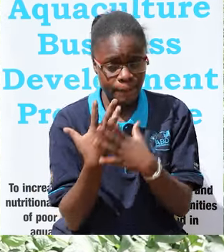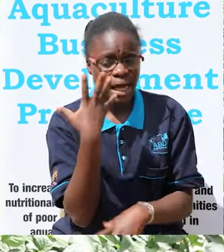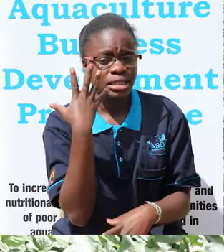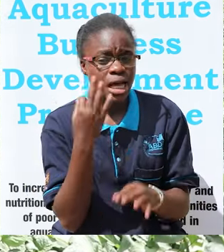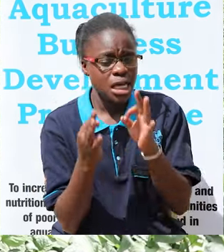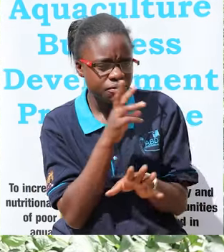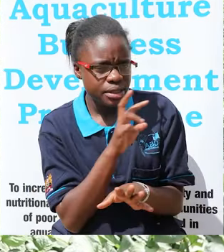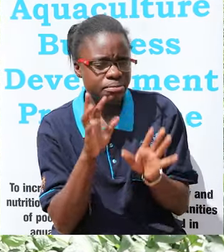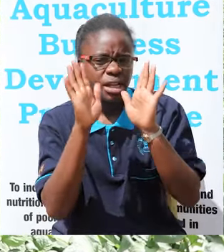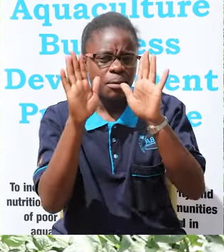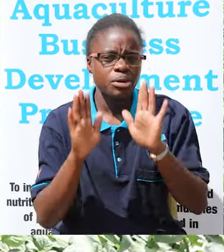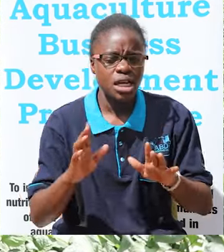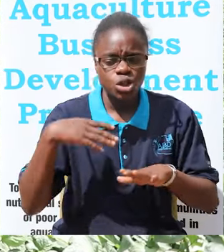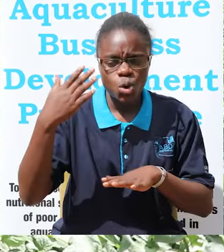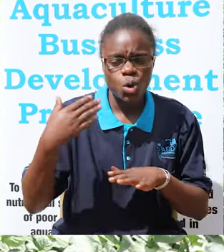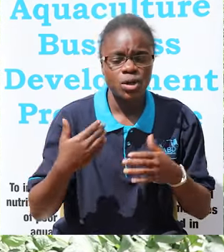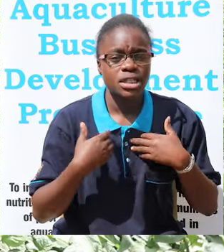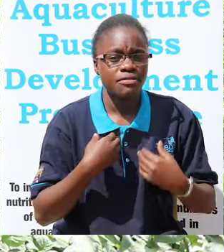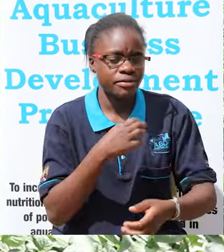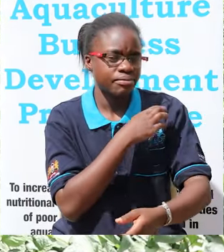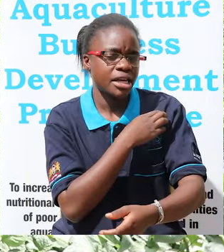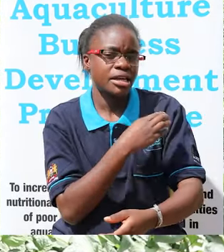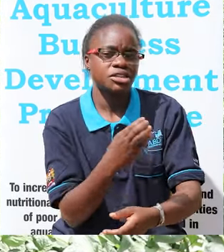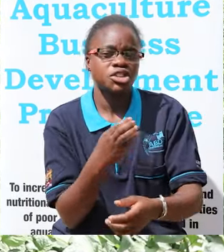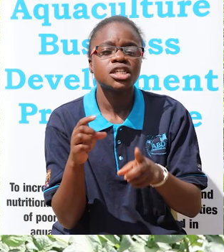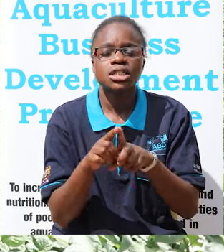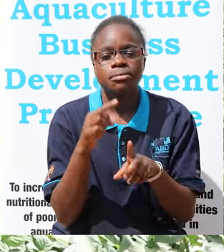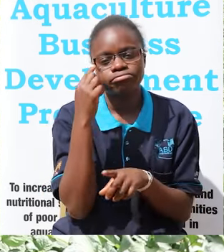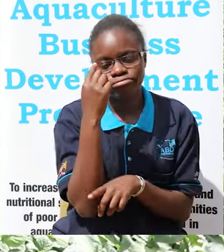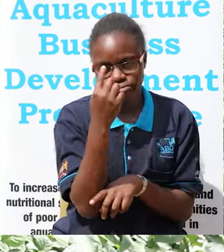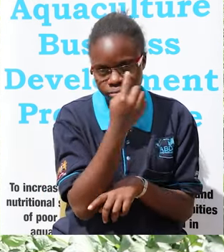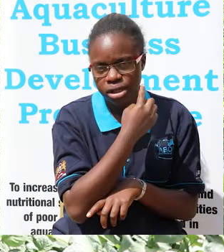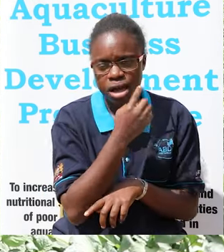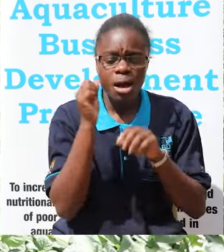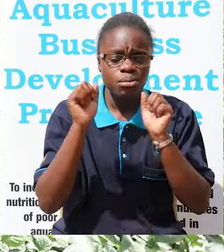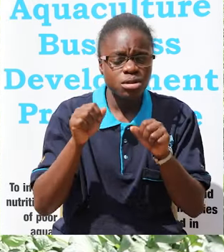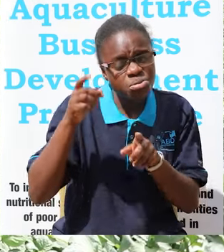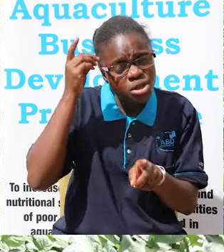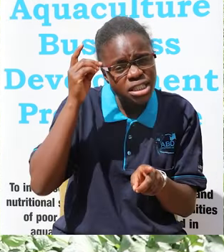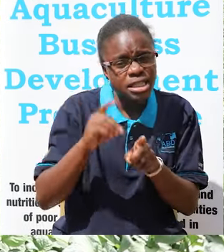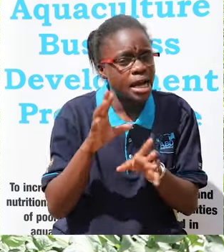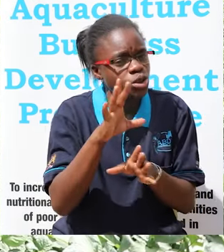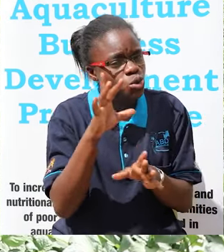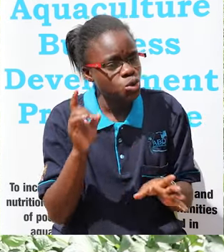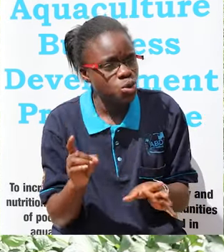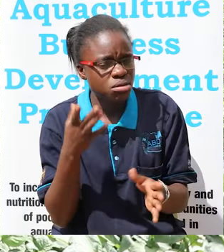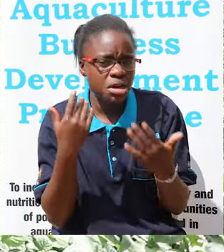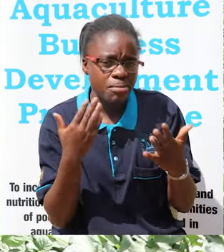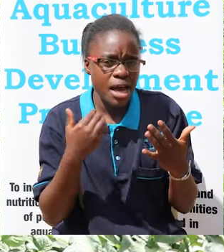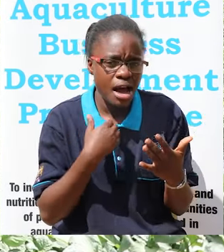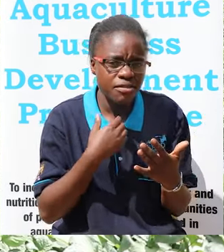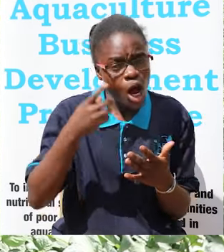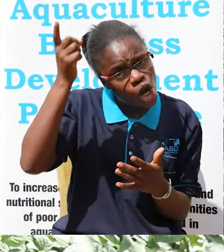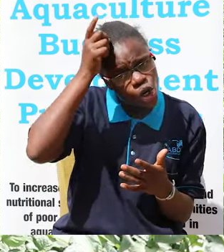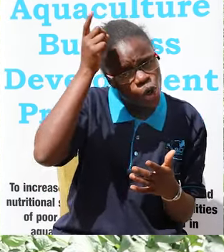which is also important in immune boosting and sight. You can choose to have either a purely